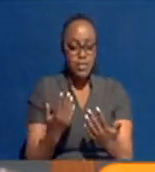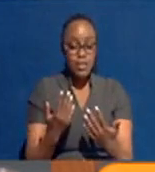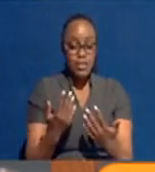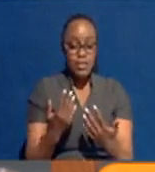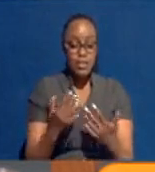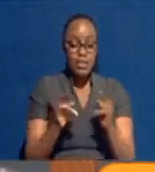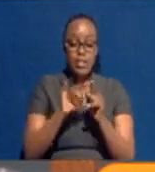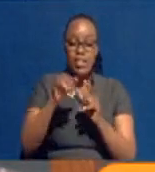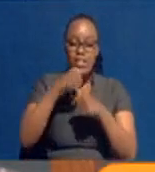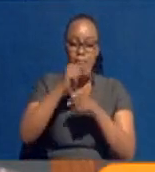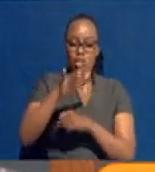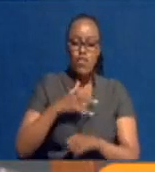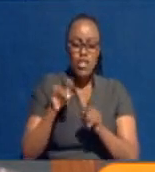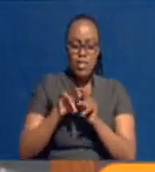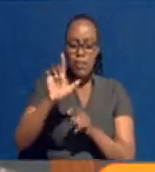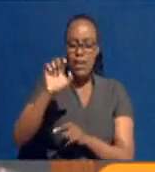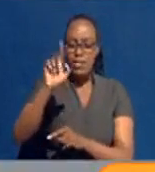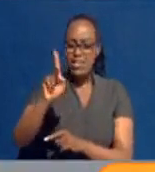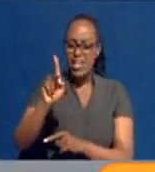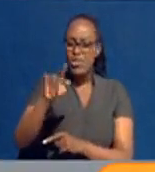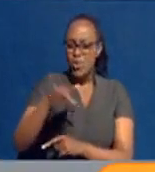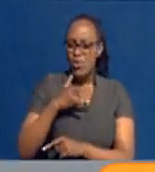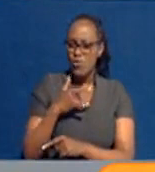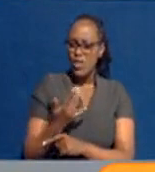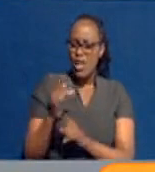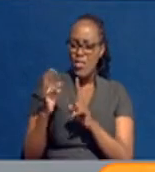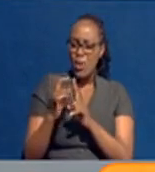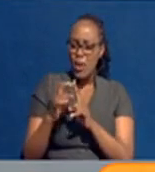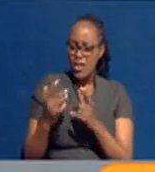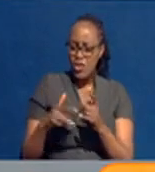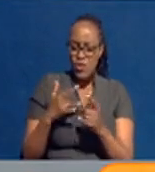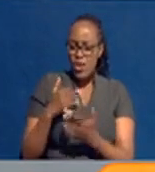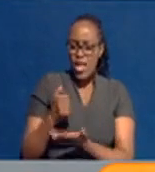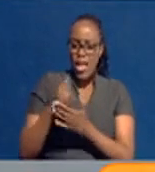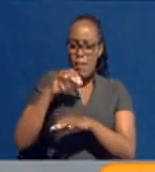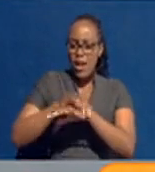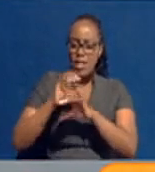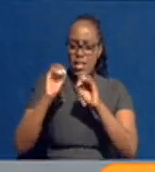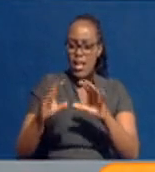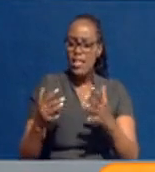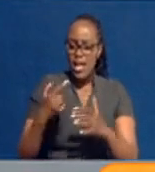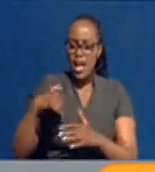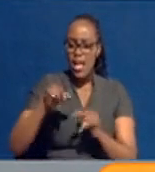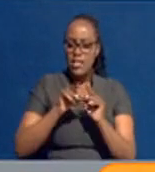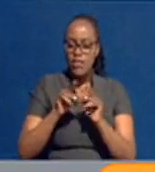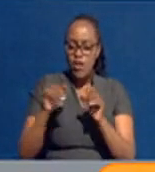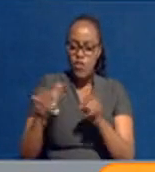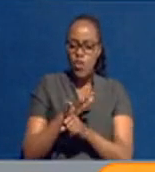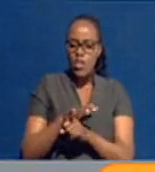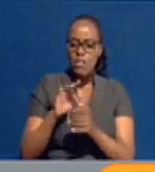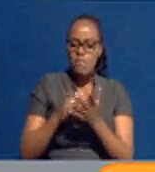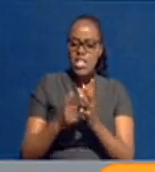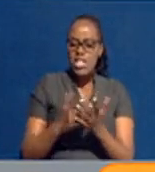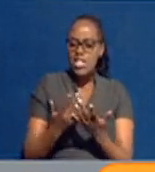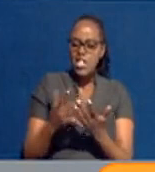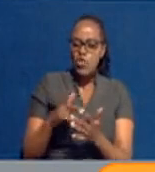So how does that make you feel as the LSK? Do you feel, what's the word, helpless? We are not entirely... Toothless? We